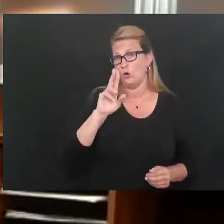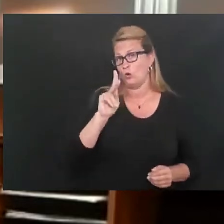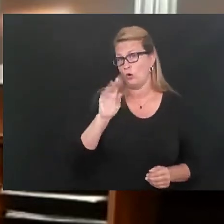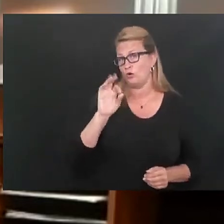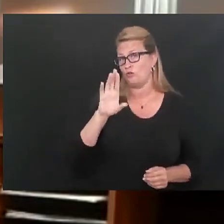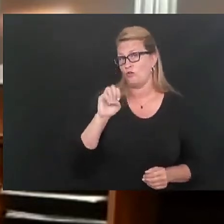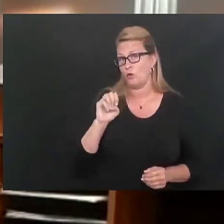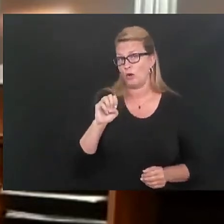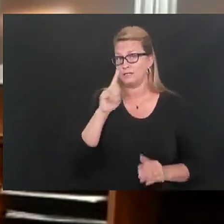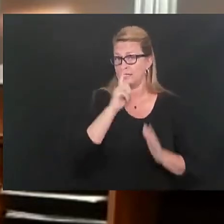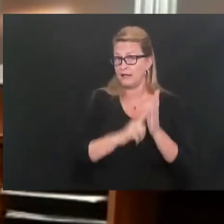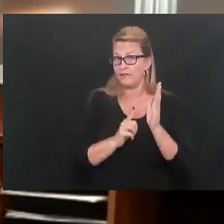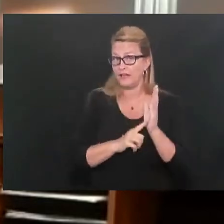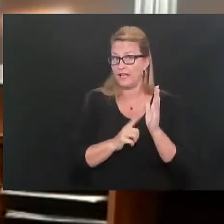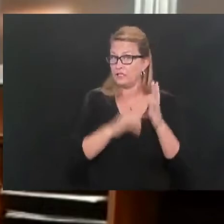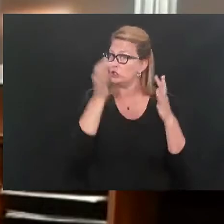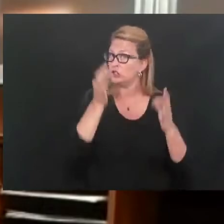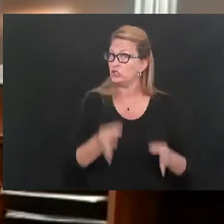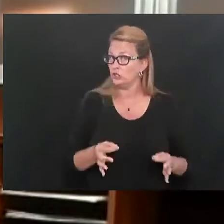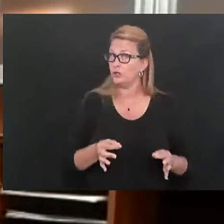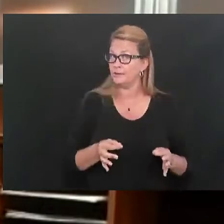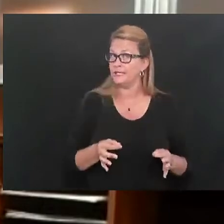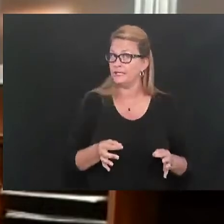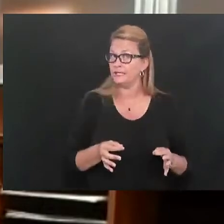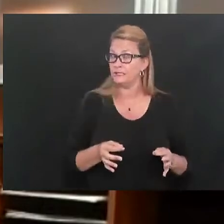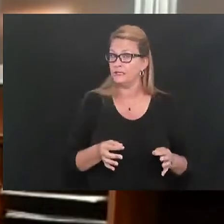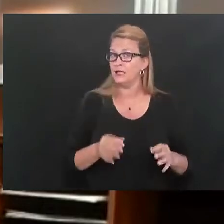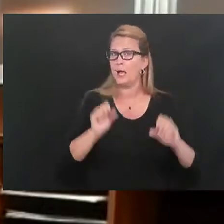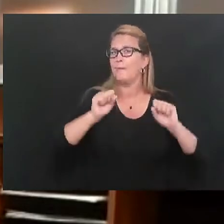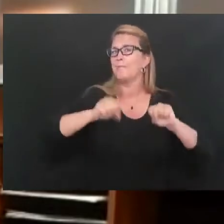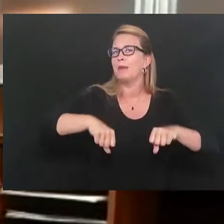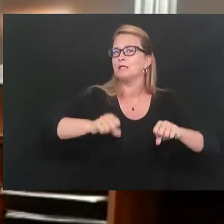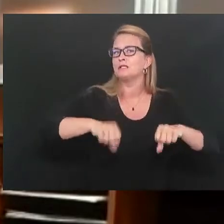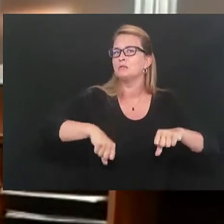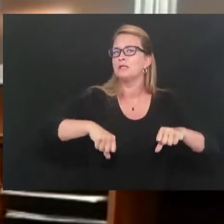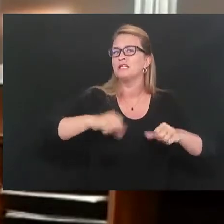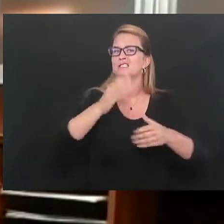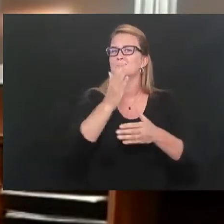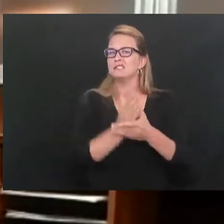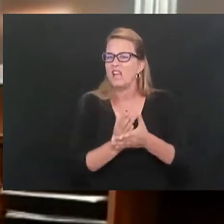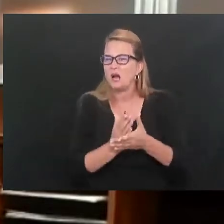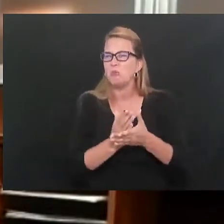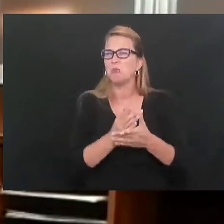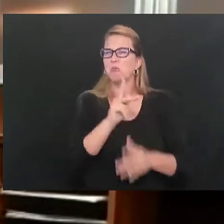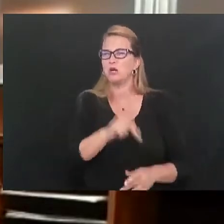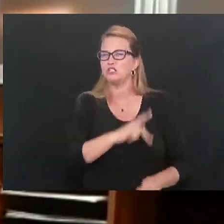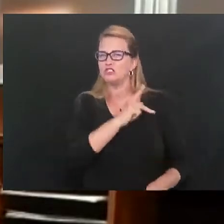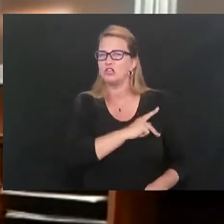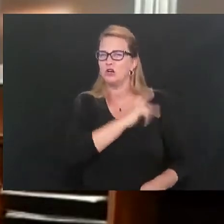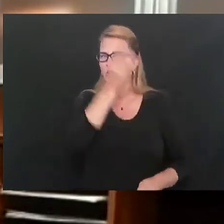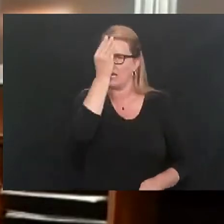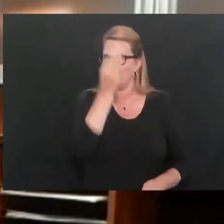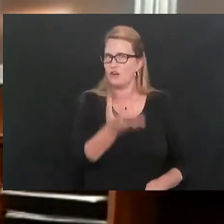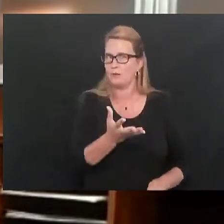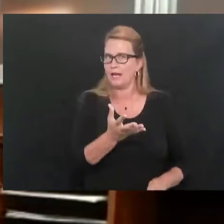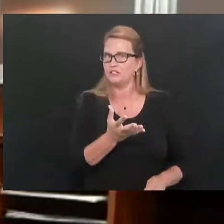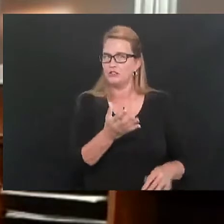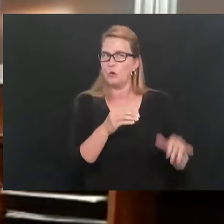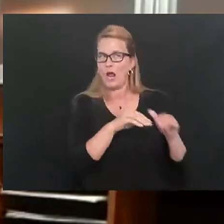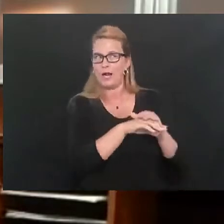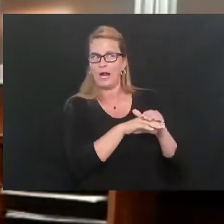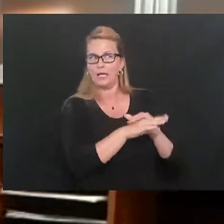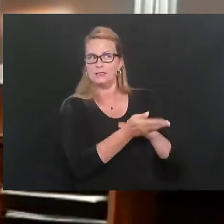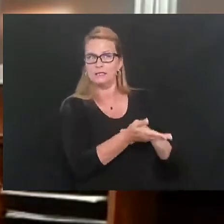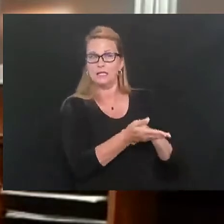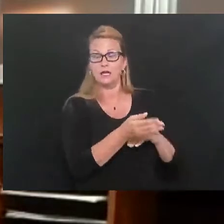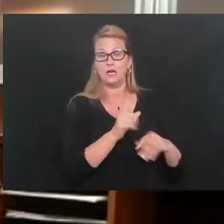Workforce's investigation determined that during the incident, there was a possibility that some personal information may have been accessed. But let me say